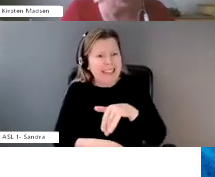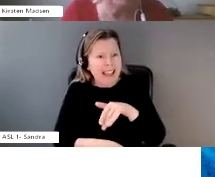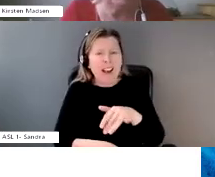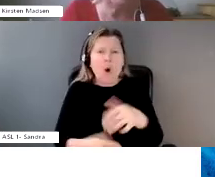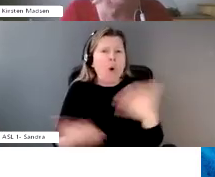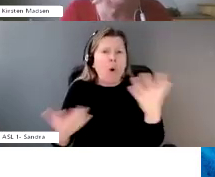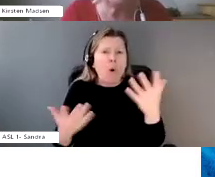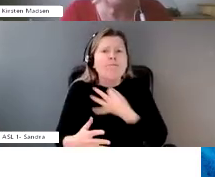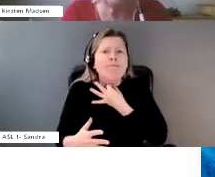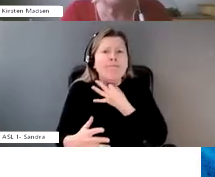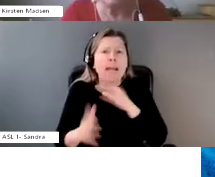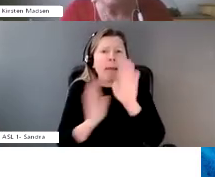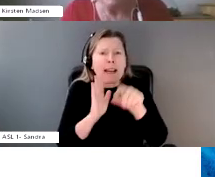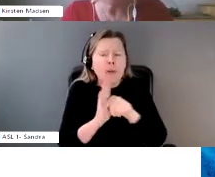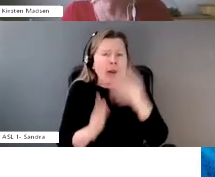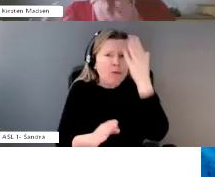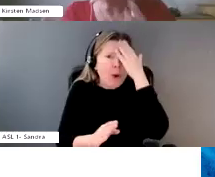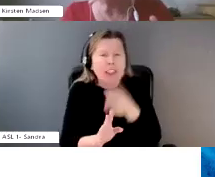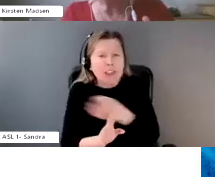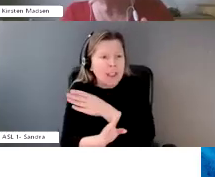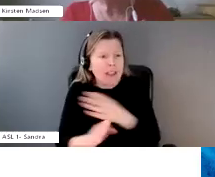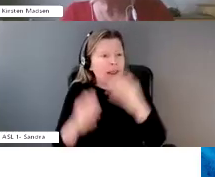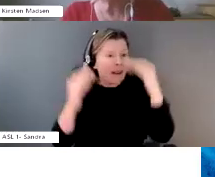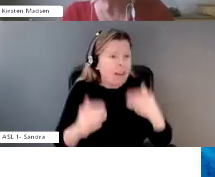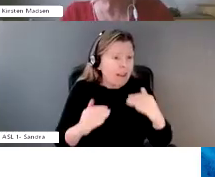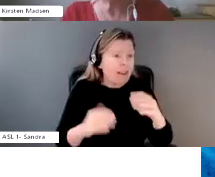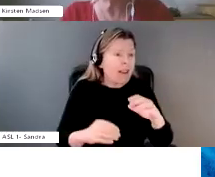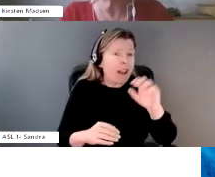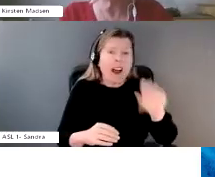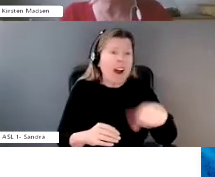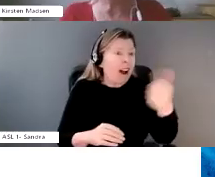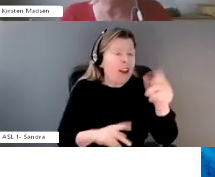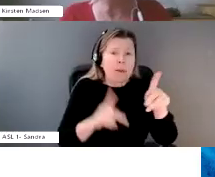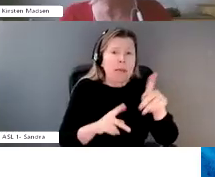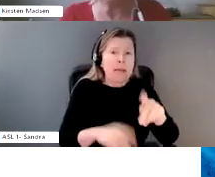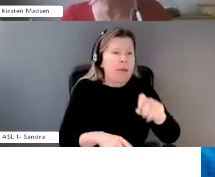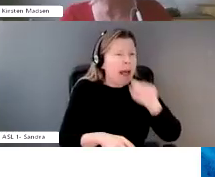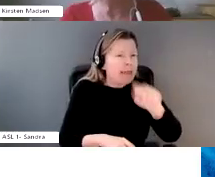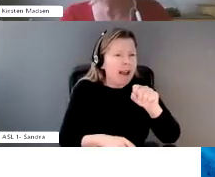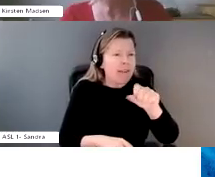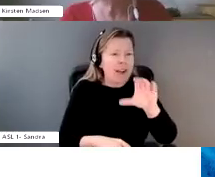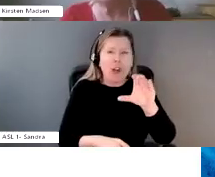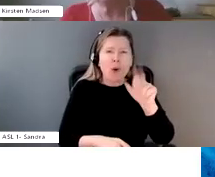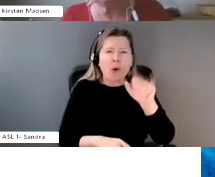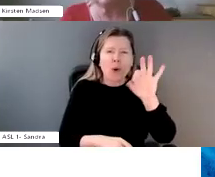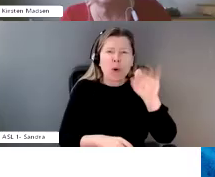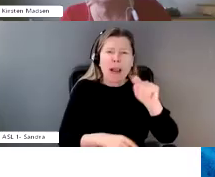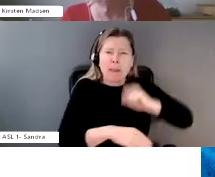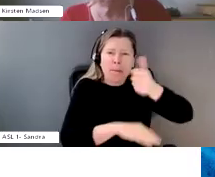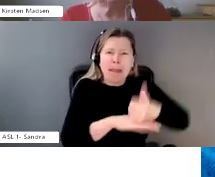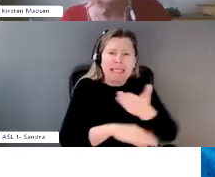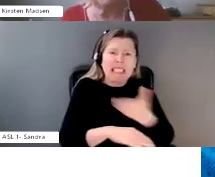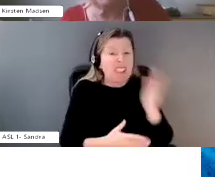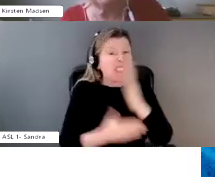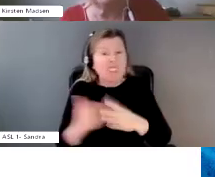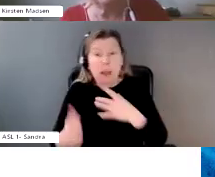background knowledge. And then there were others that loved the craft-based stuff. Some didn't like it,